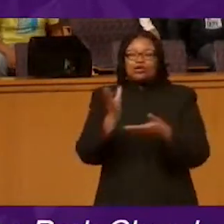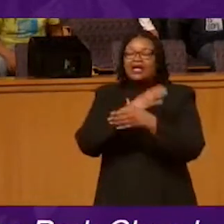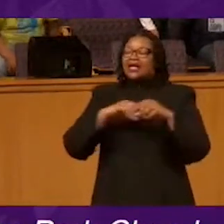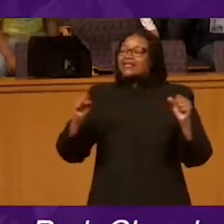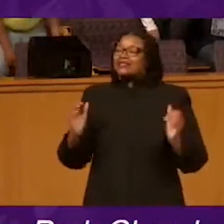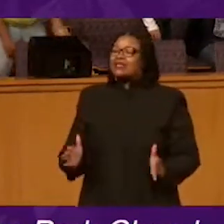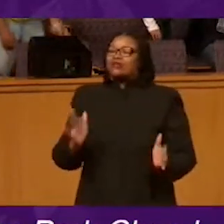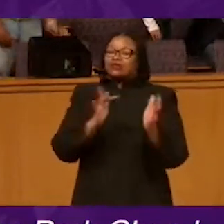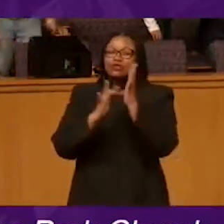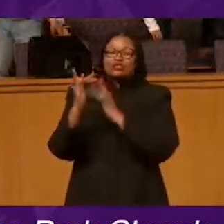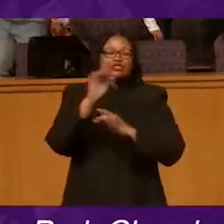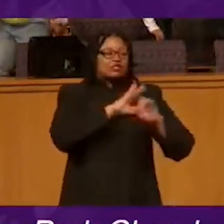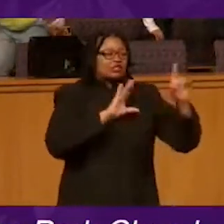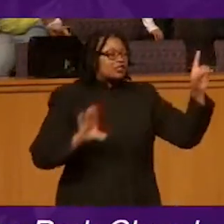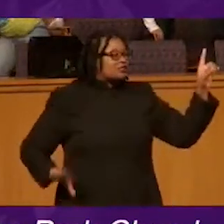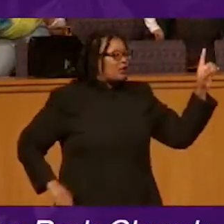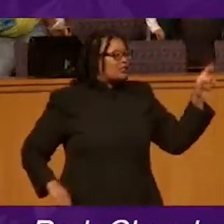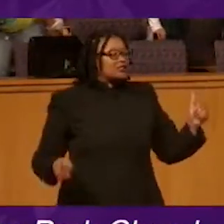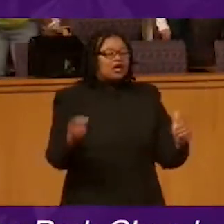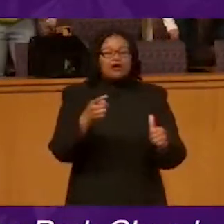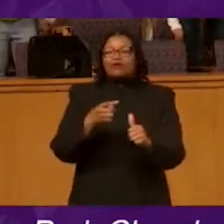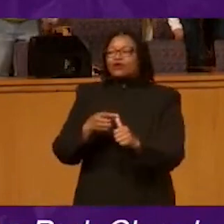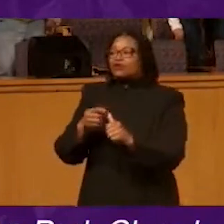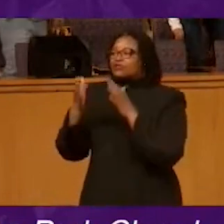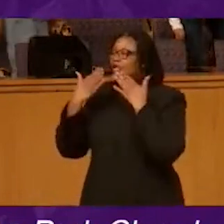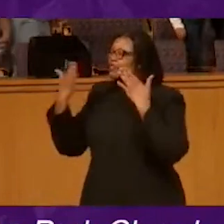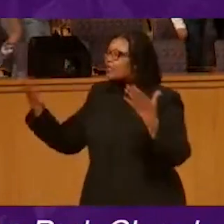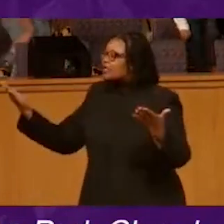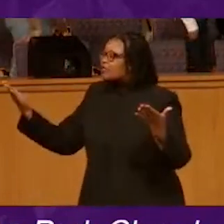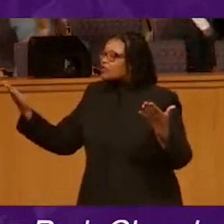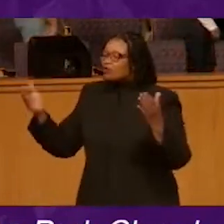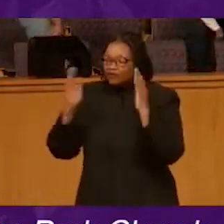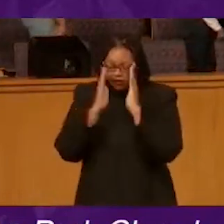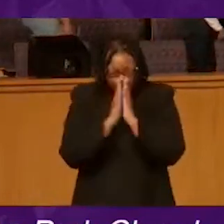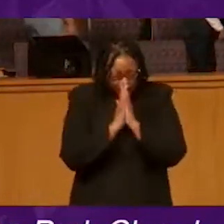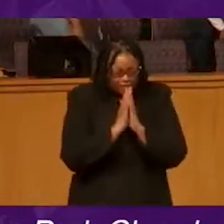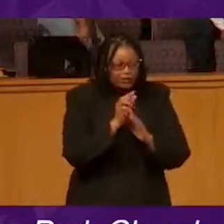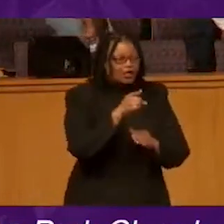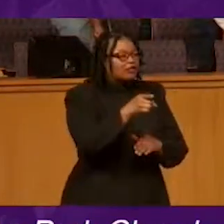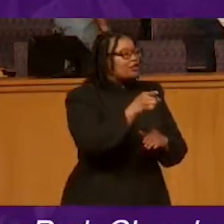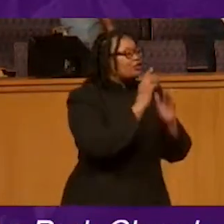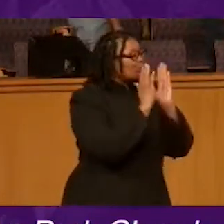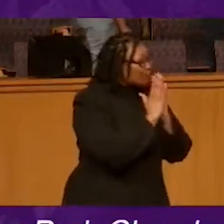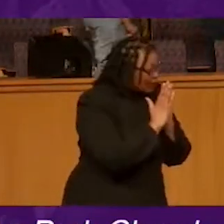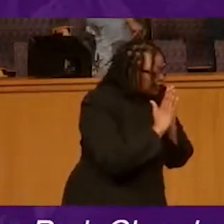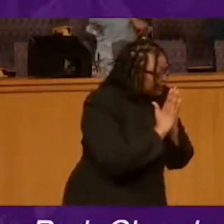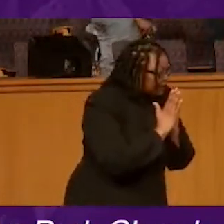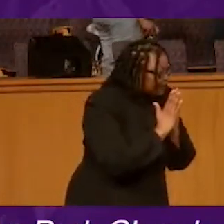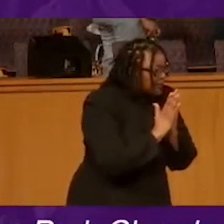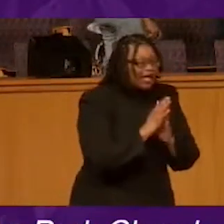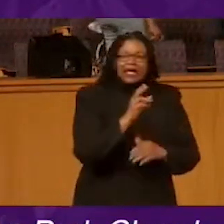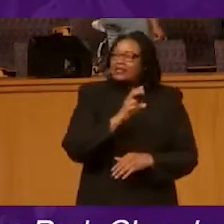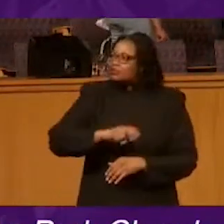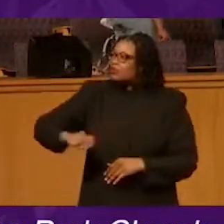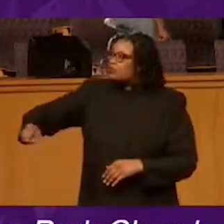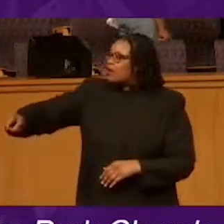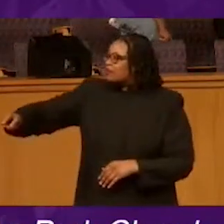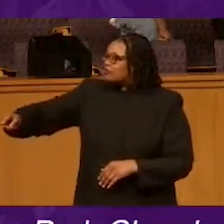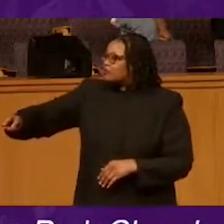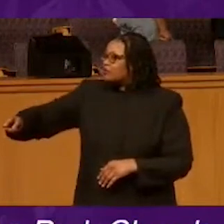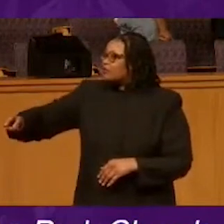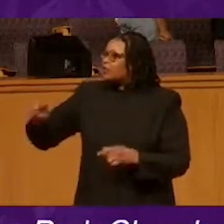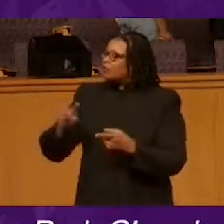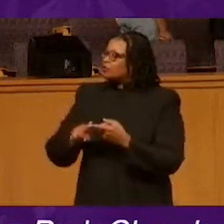Jesus Christ. Let me first of all thank you for the prayers that you prayed as we travel to